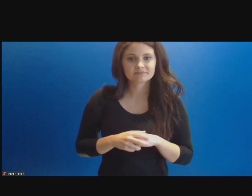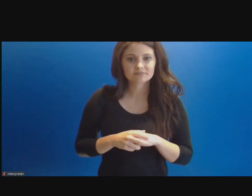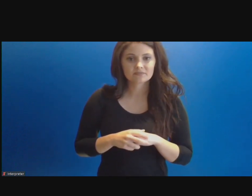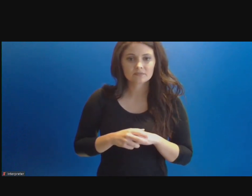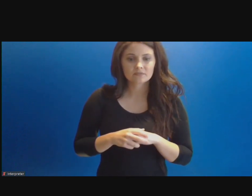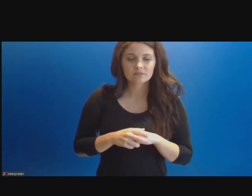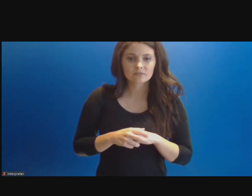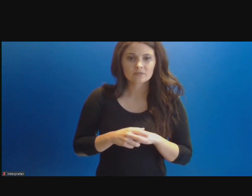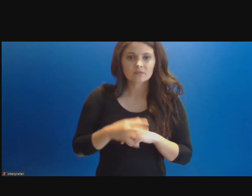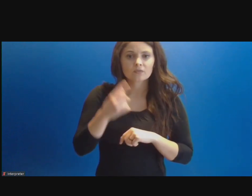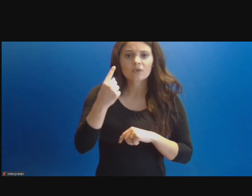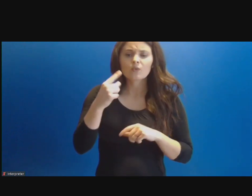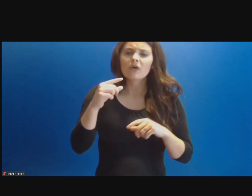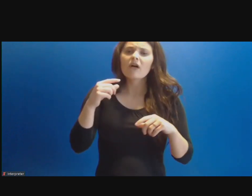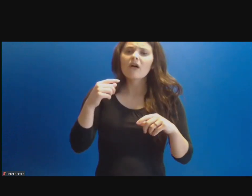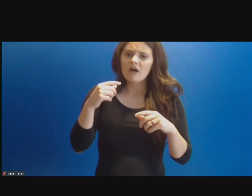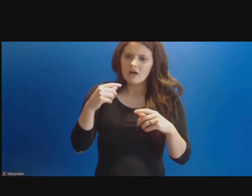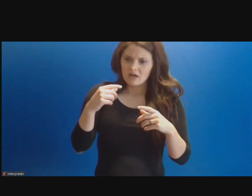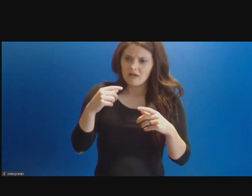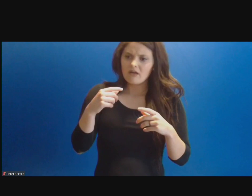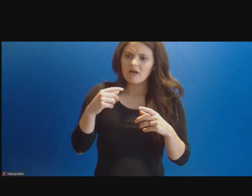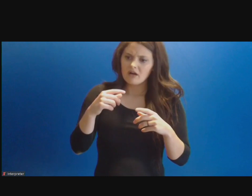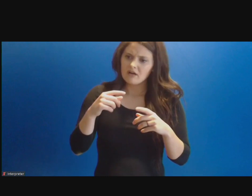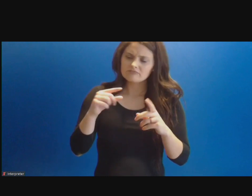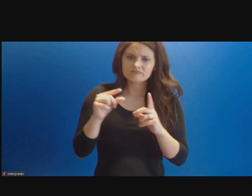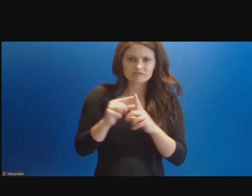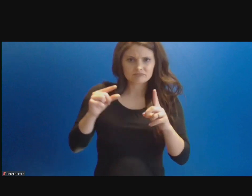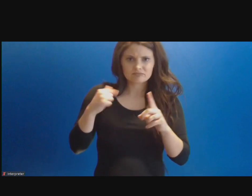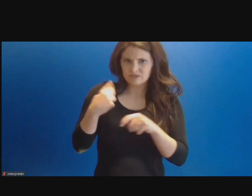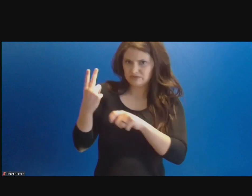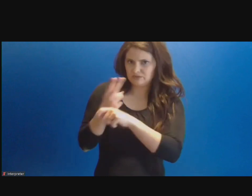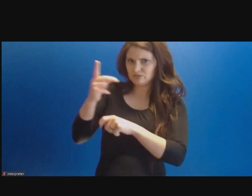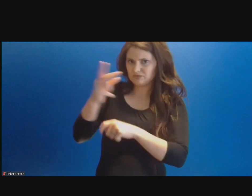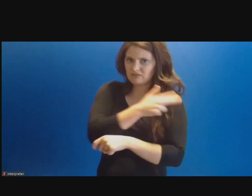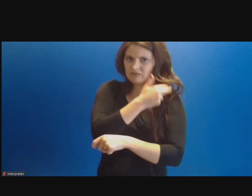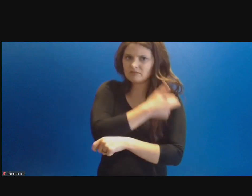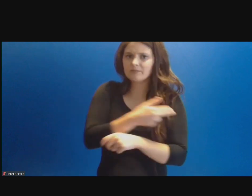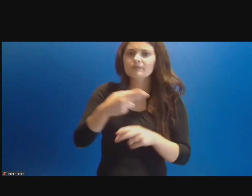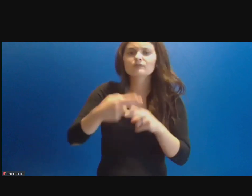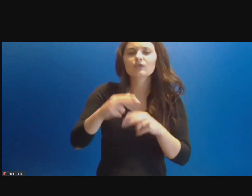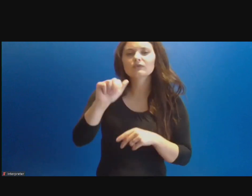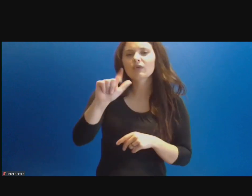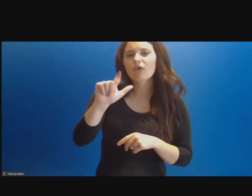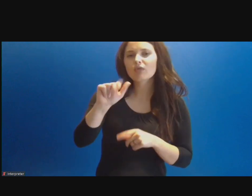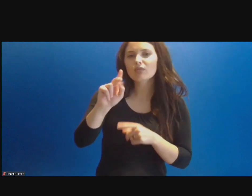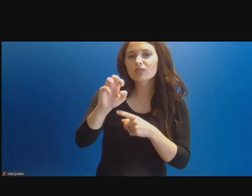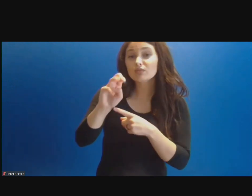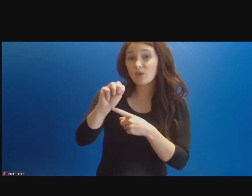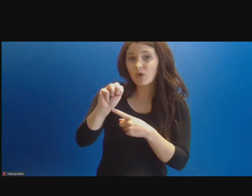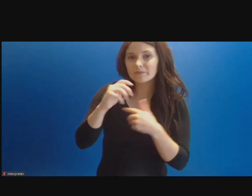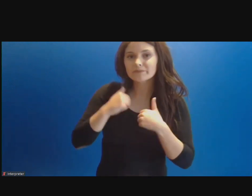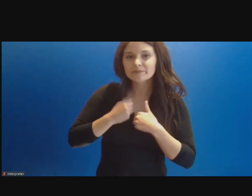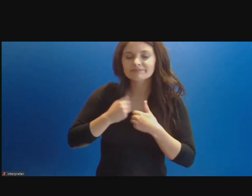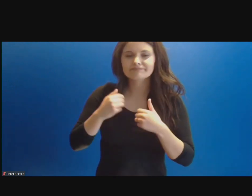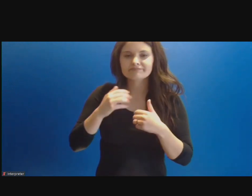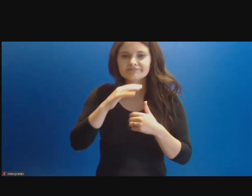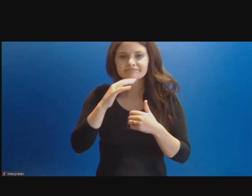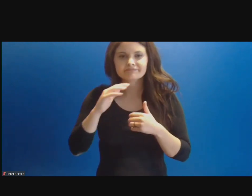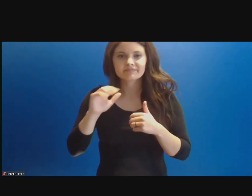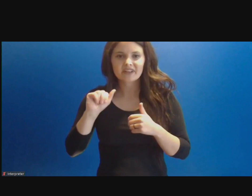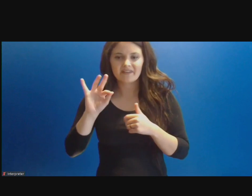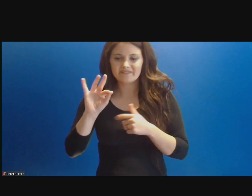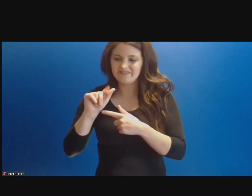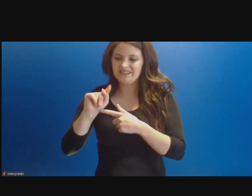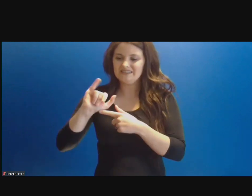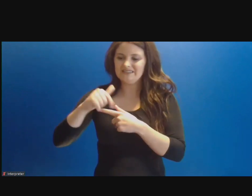There's a term that we use in the hospital. It's called alarm fatigue. So this word